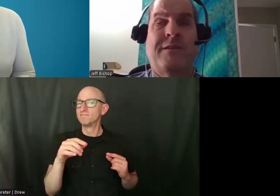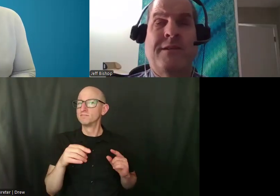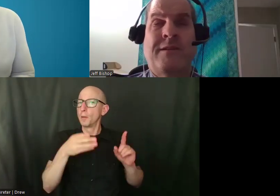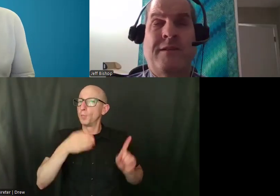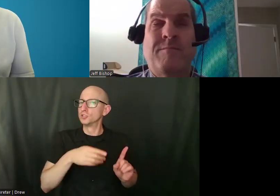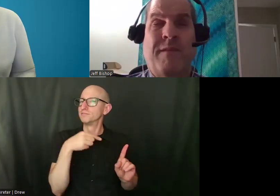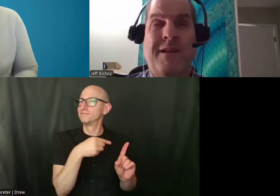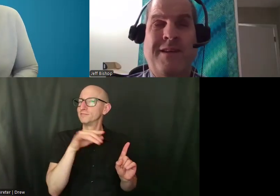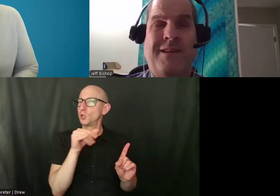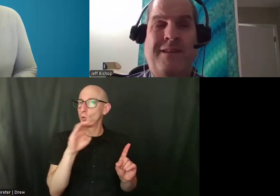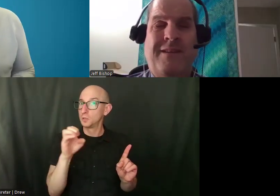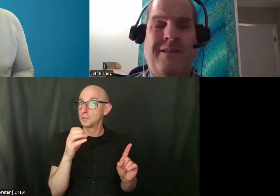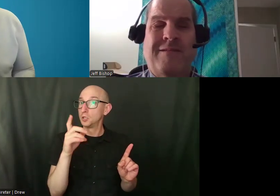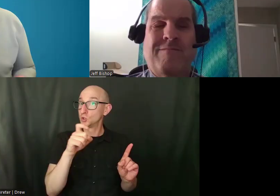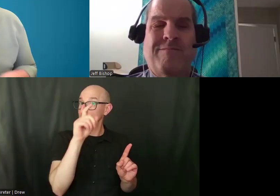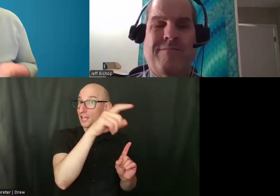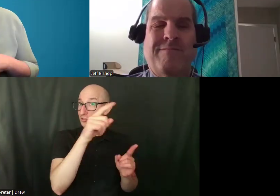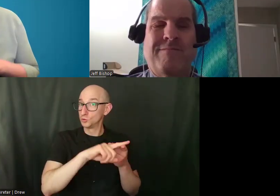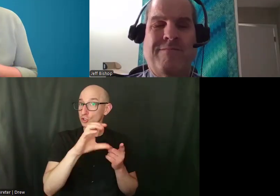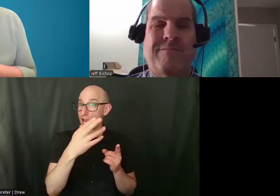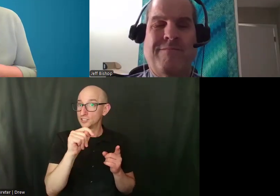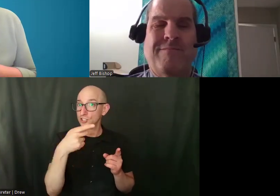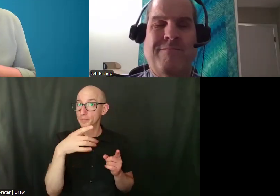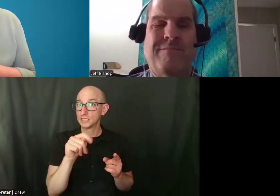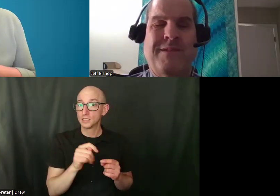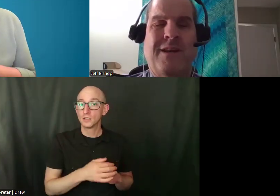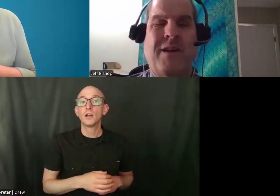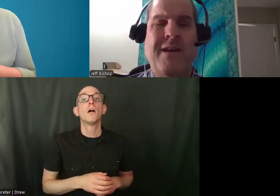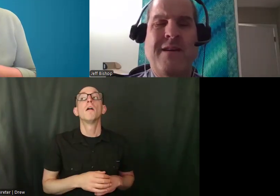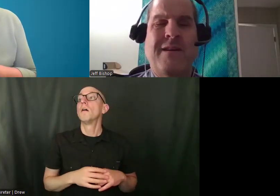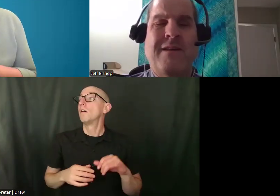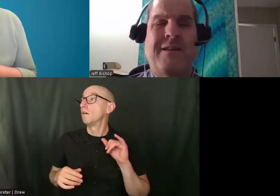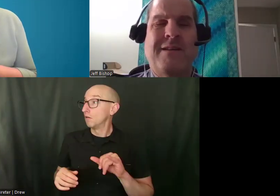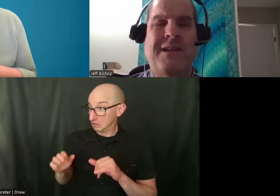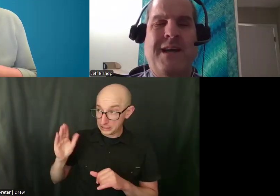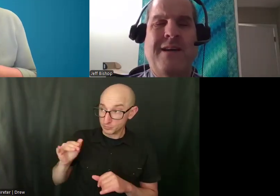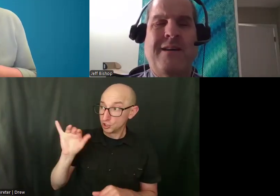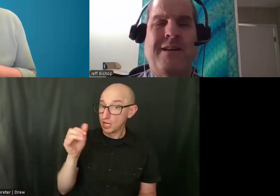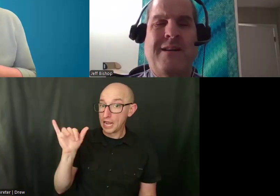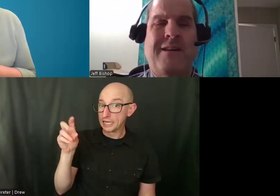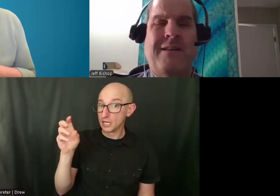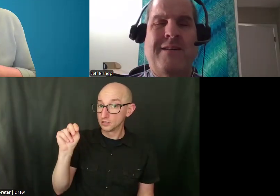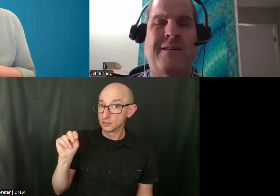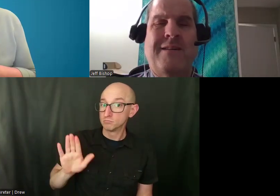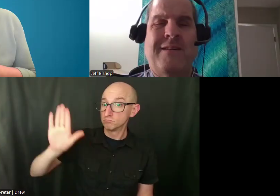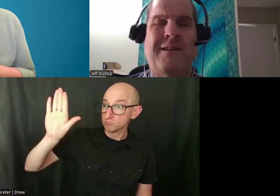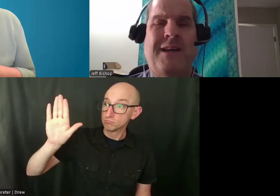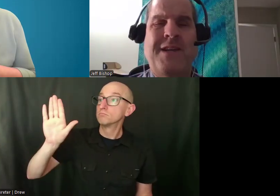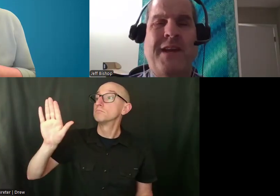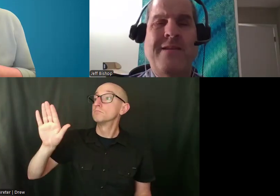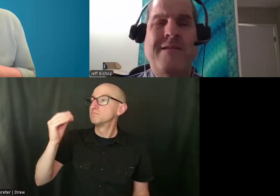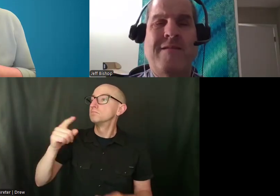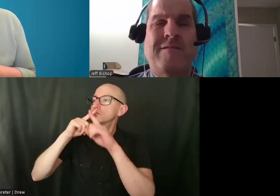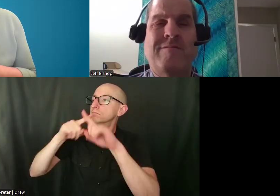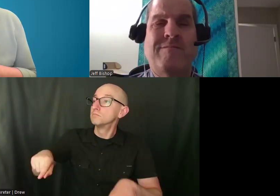about? All right. Looks like we have a question from Jaden. Jaden, you Okay. are unmuted. If you could also unmute yourself.